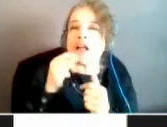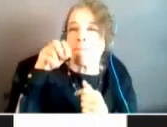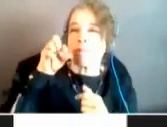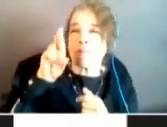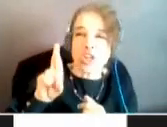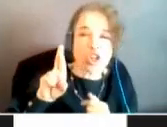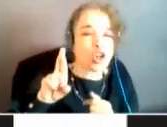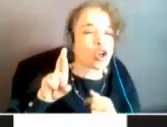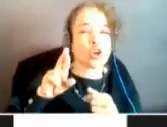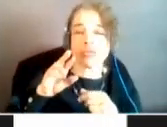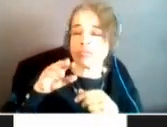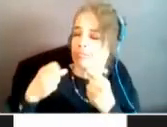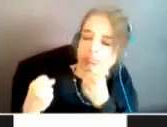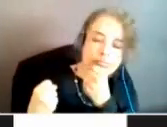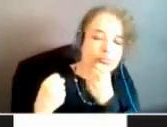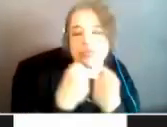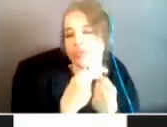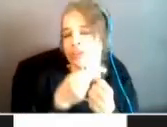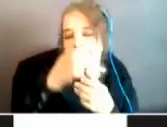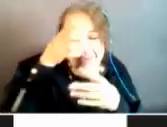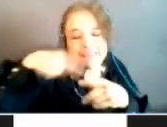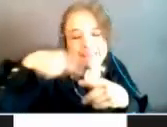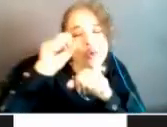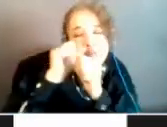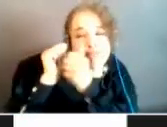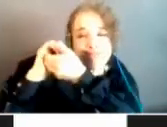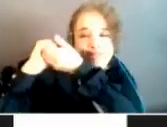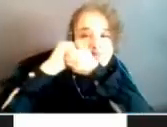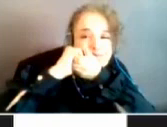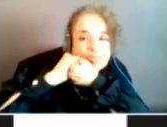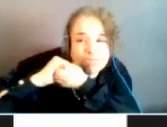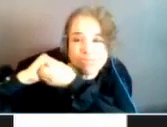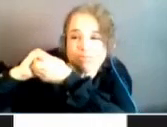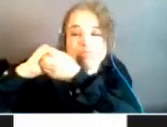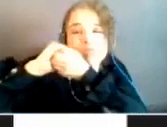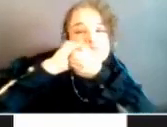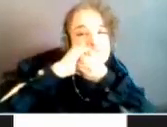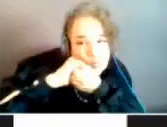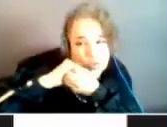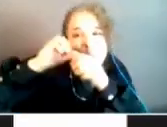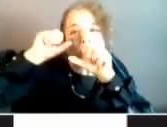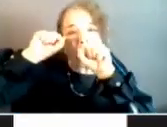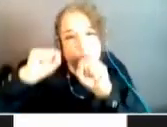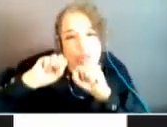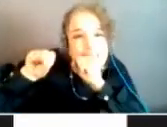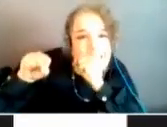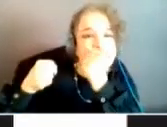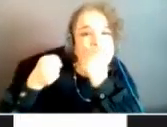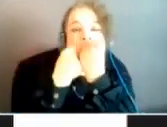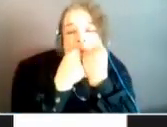and consultation. We really need to work together if we're going to be able to support